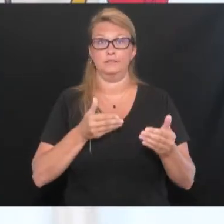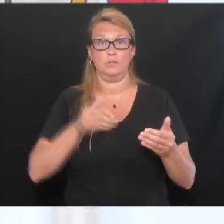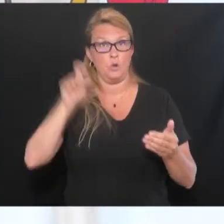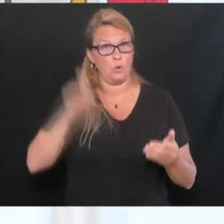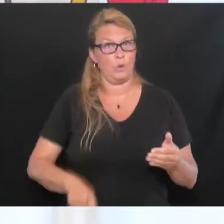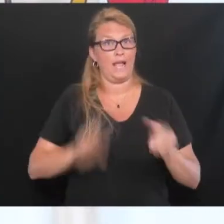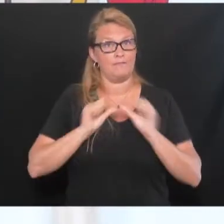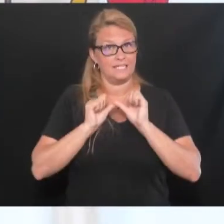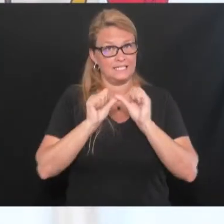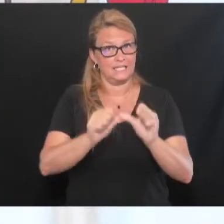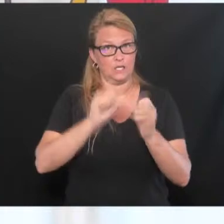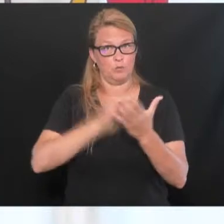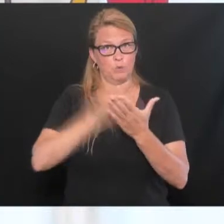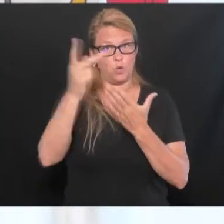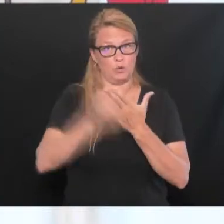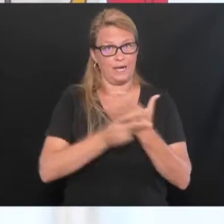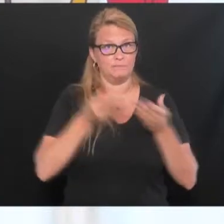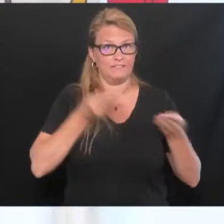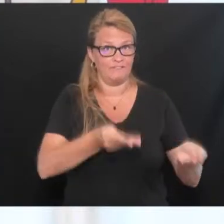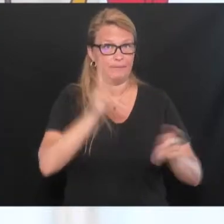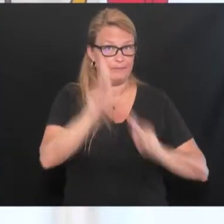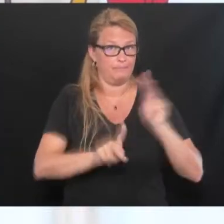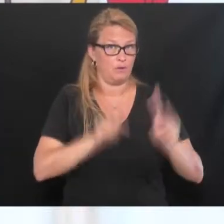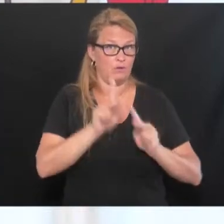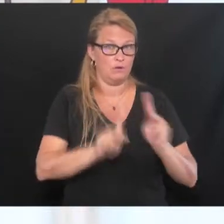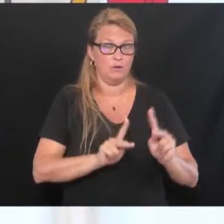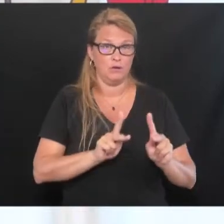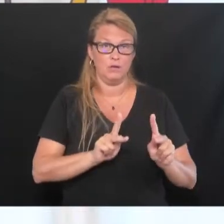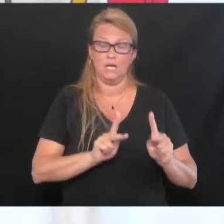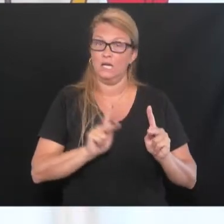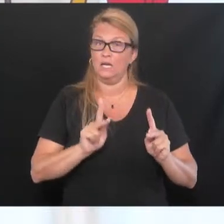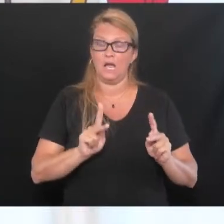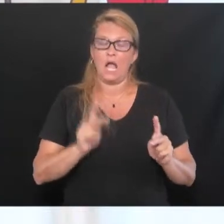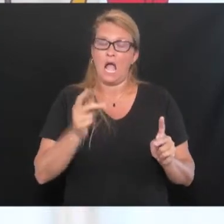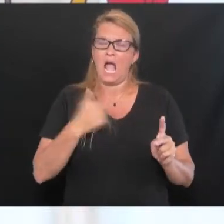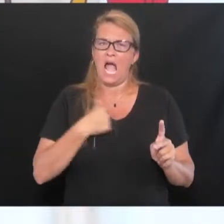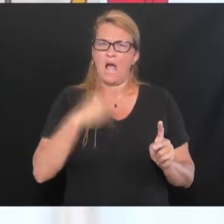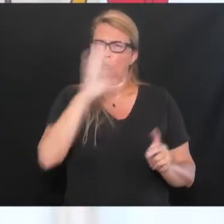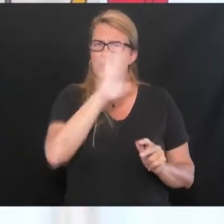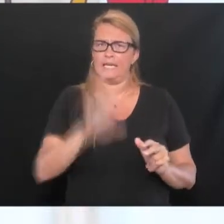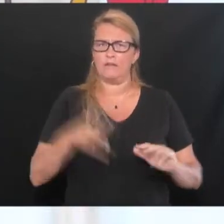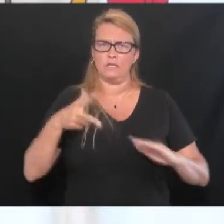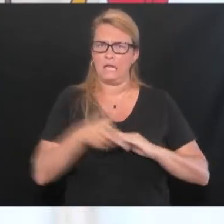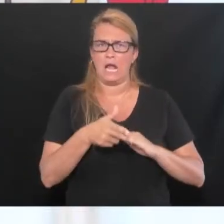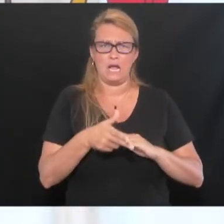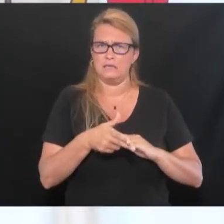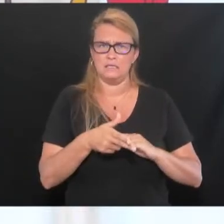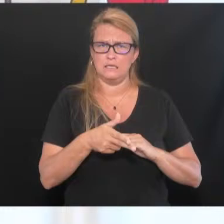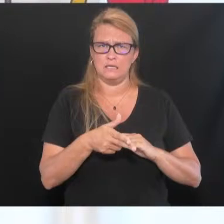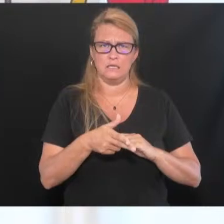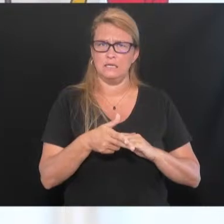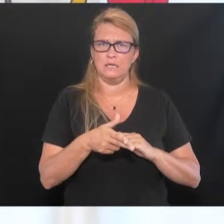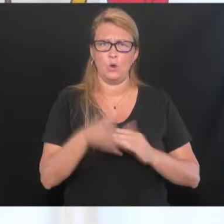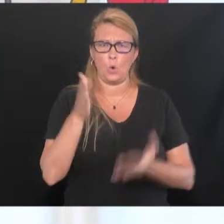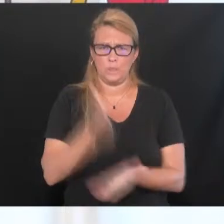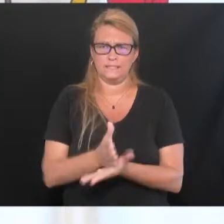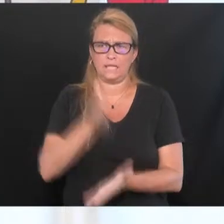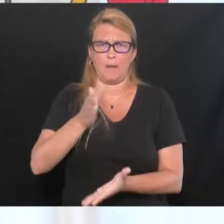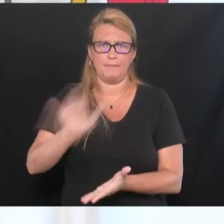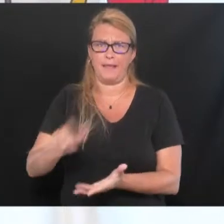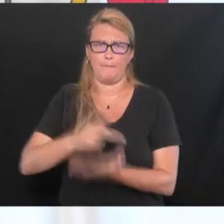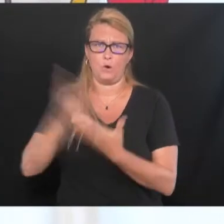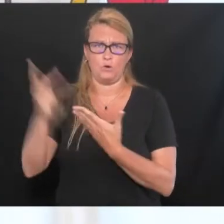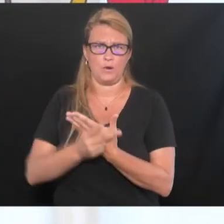continue programs as far as feeding our people. And there is no way I'm gonna move in any way off of